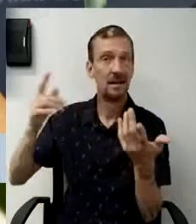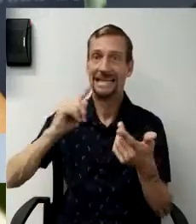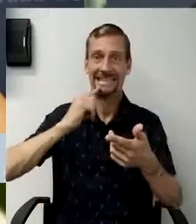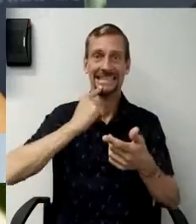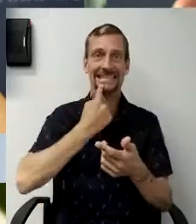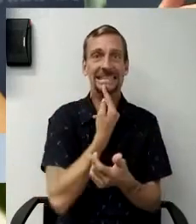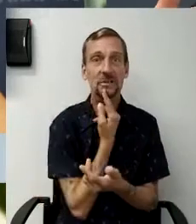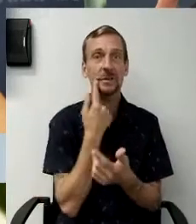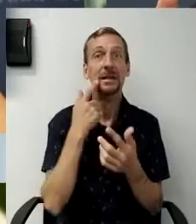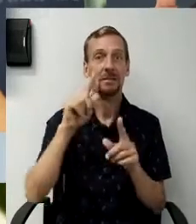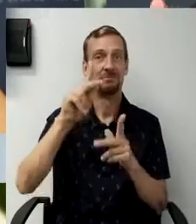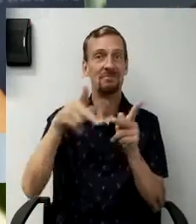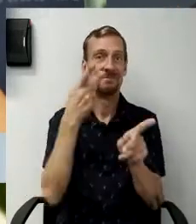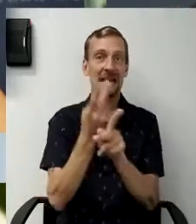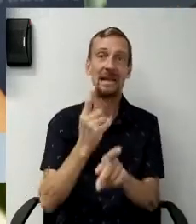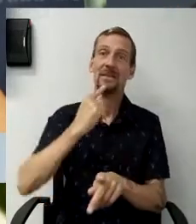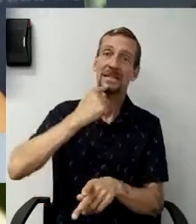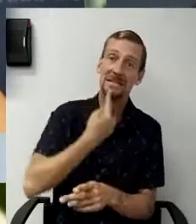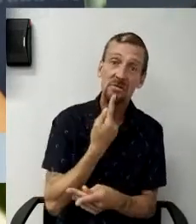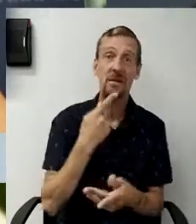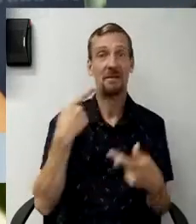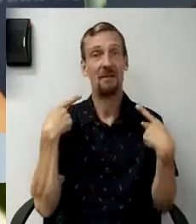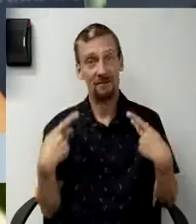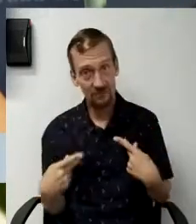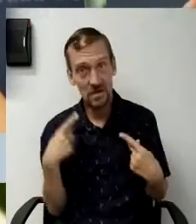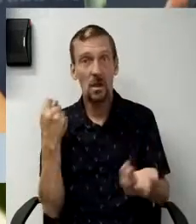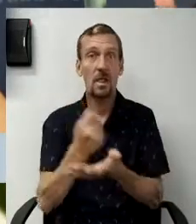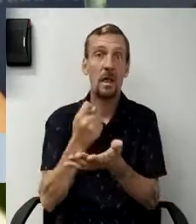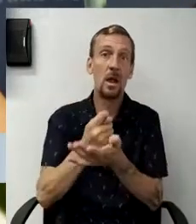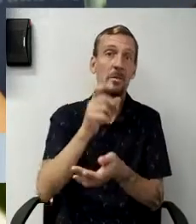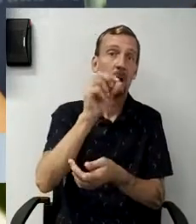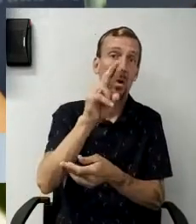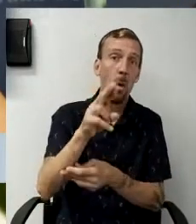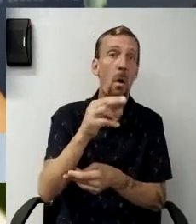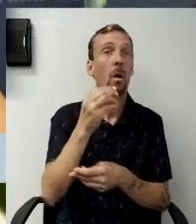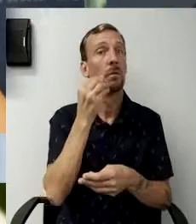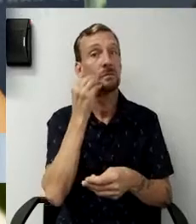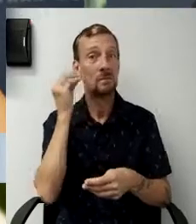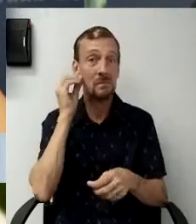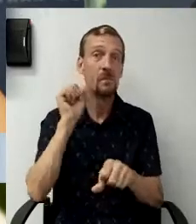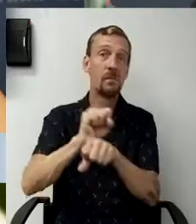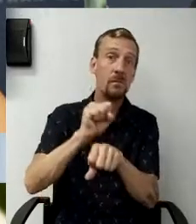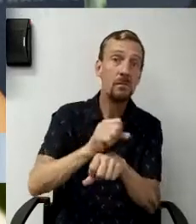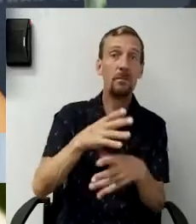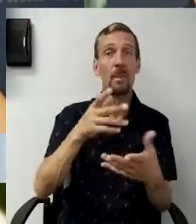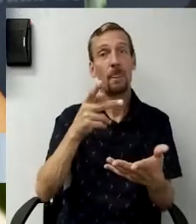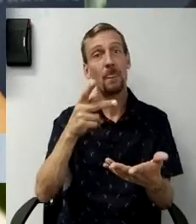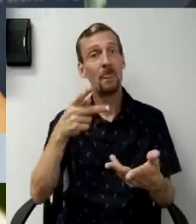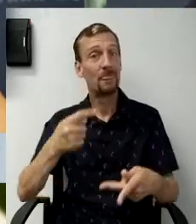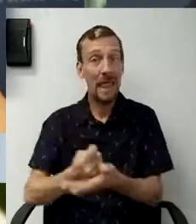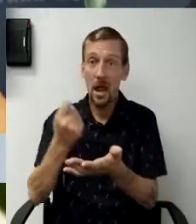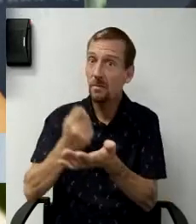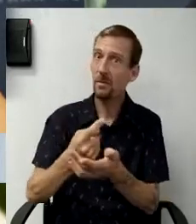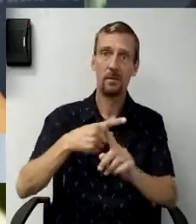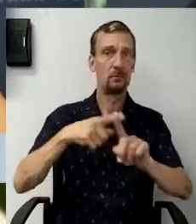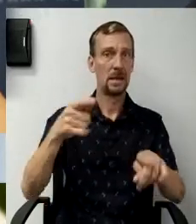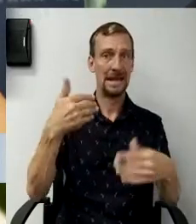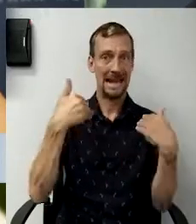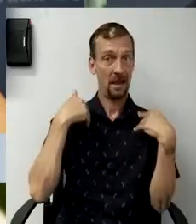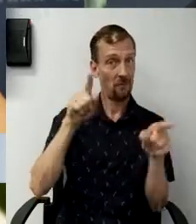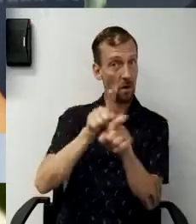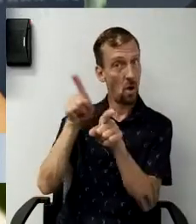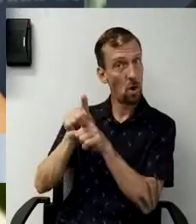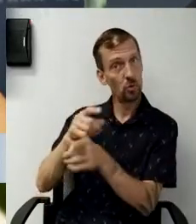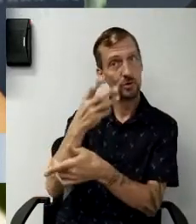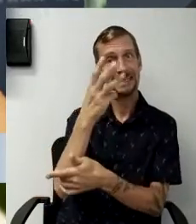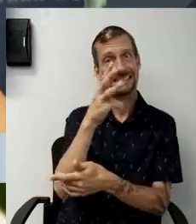an intense amount of physical therapy or occupational therapy, speech therapy. We also have a 16-bed, what we call